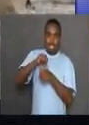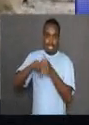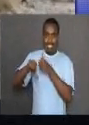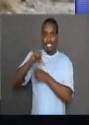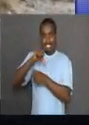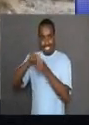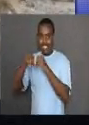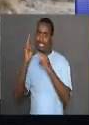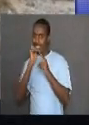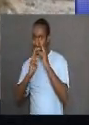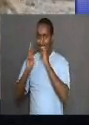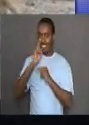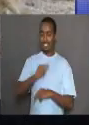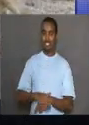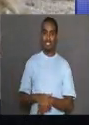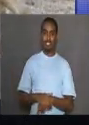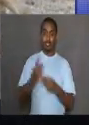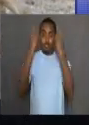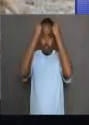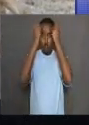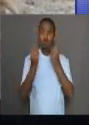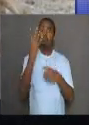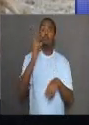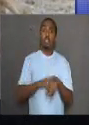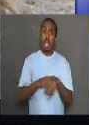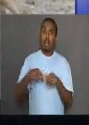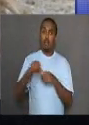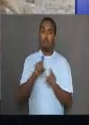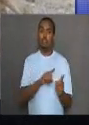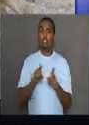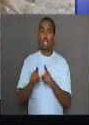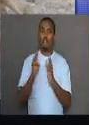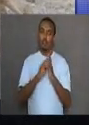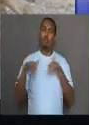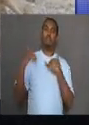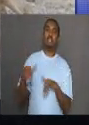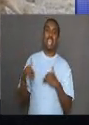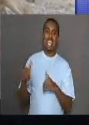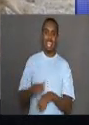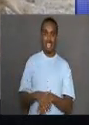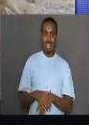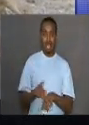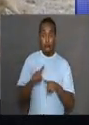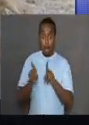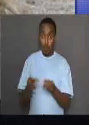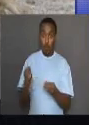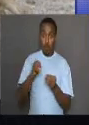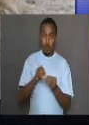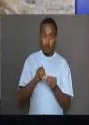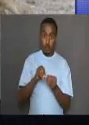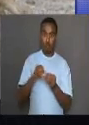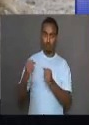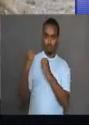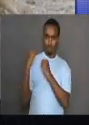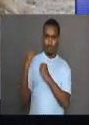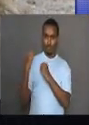another. Ibex often do this as a form of play, but also to strengthen